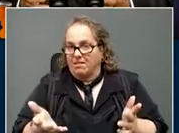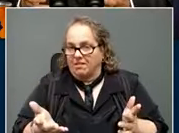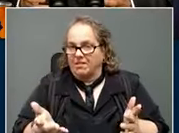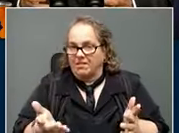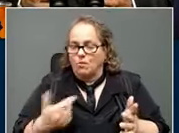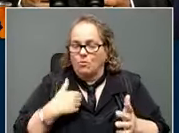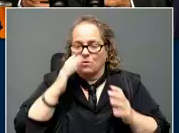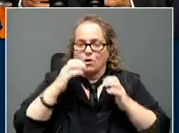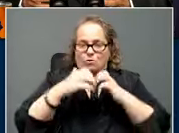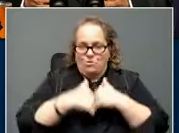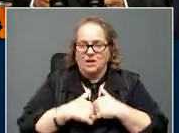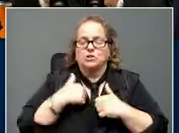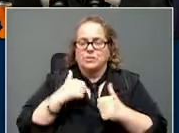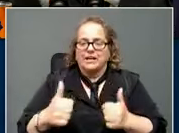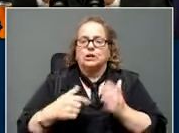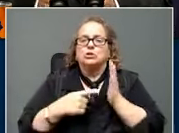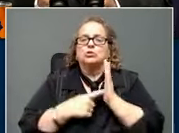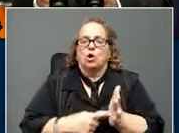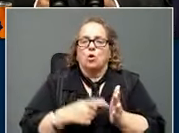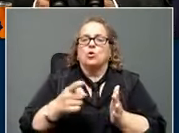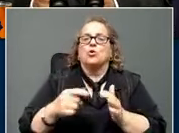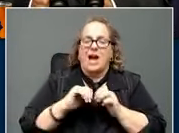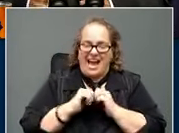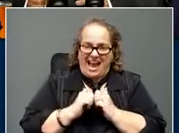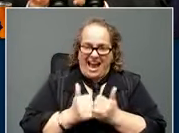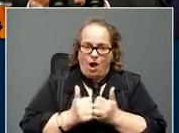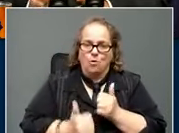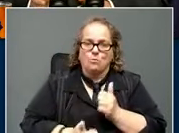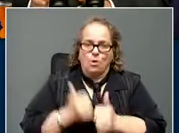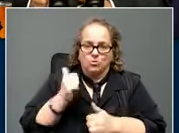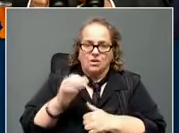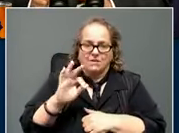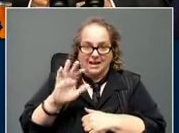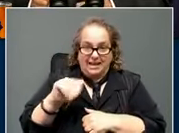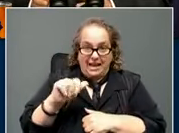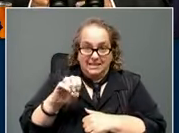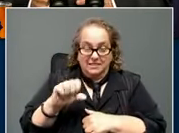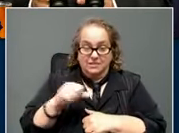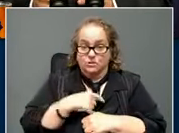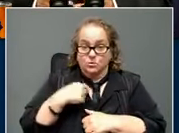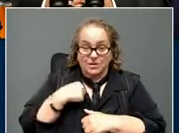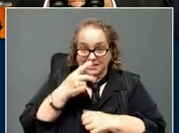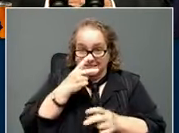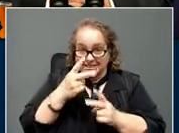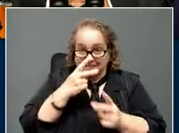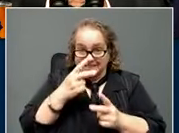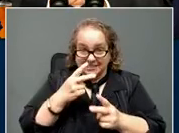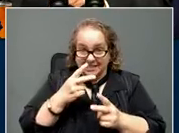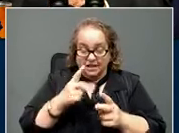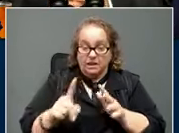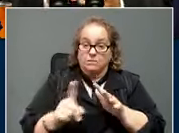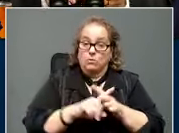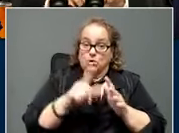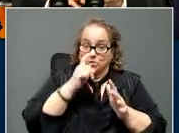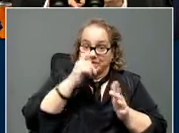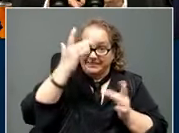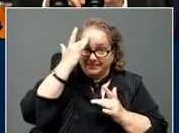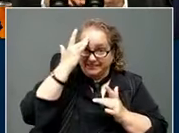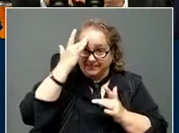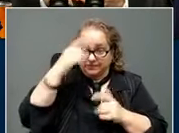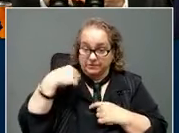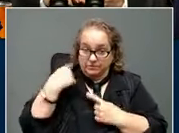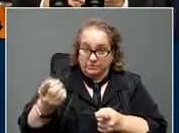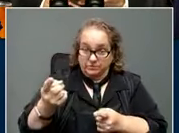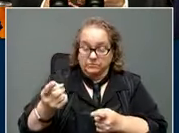we can show you how most of the cases that we're seeing, these are just individuals that have thus far either not been able